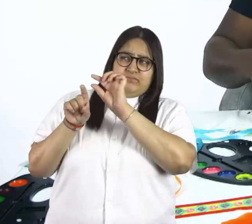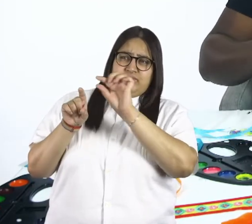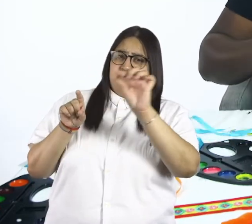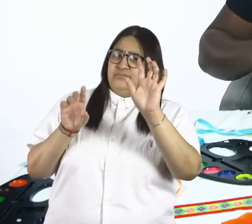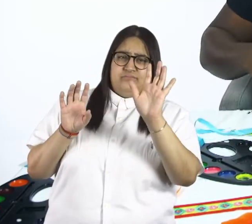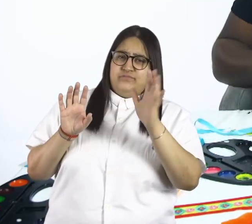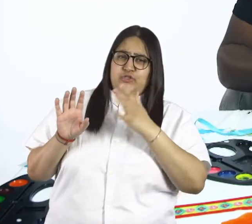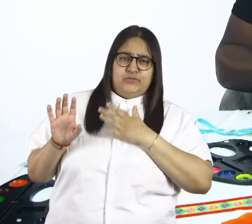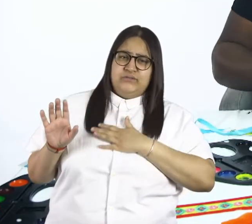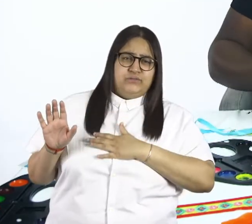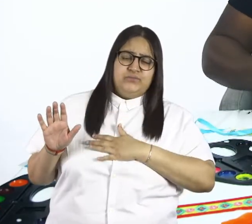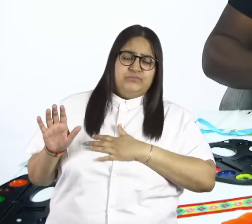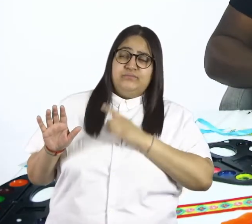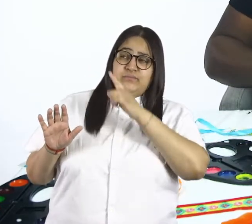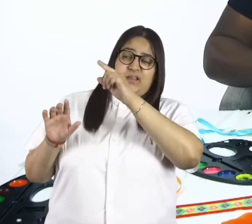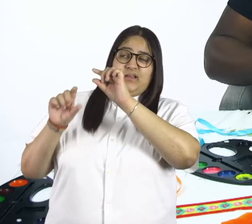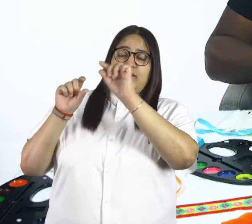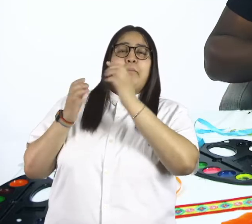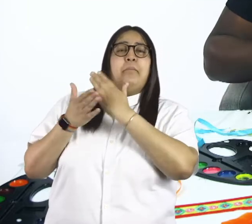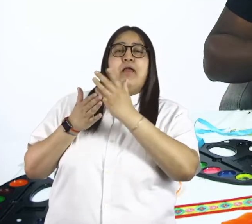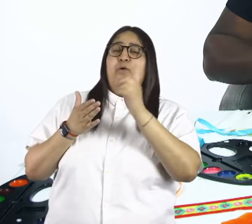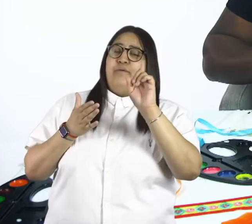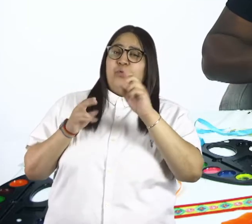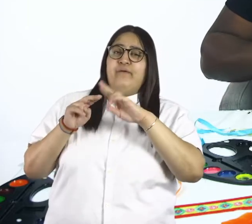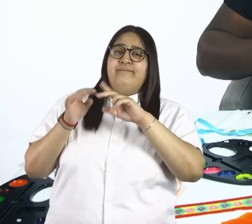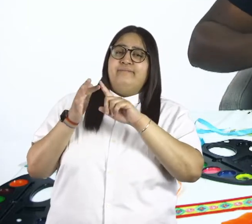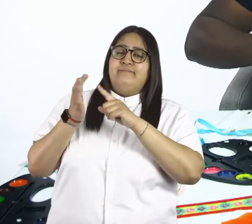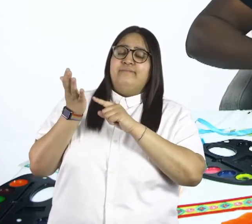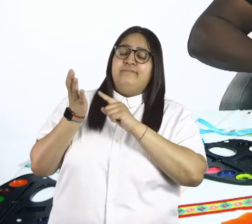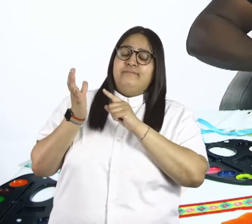around. You can literally start